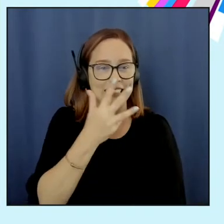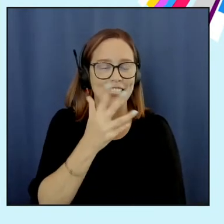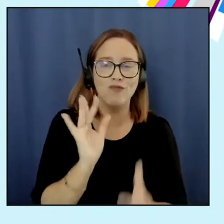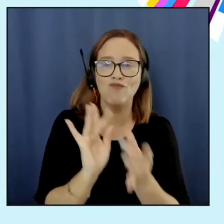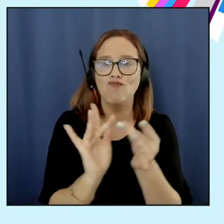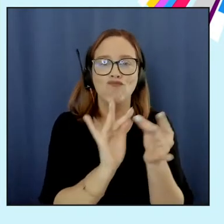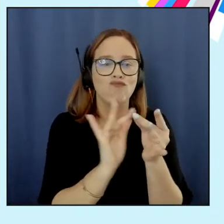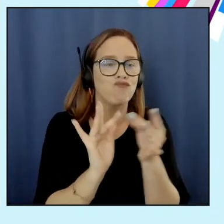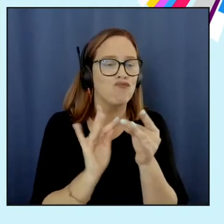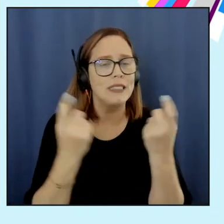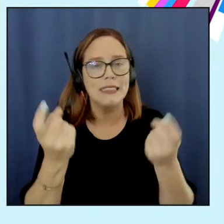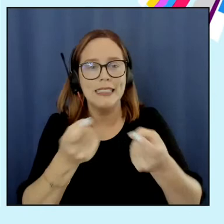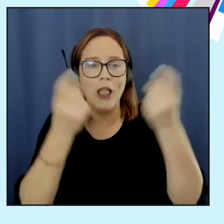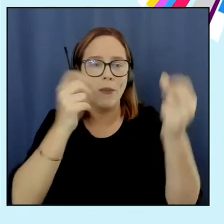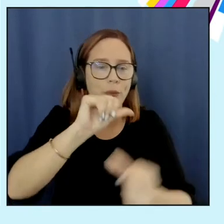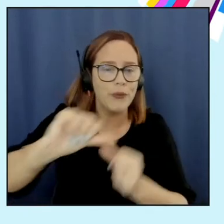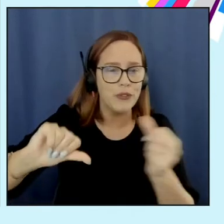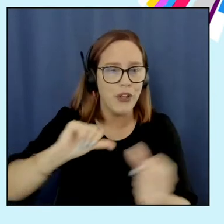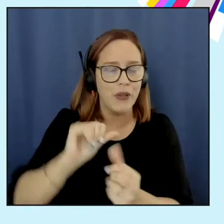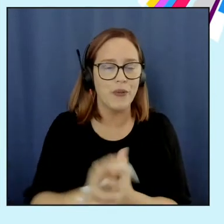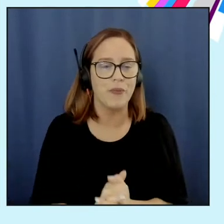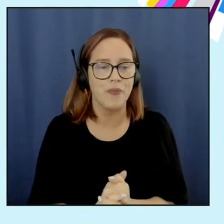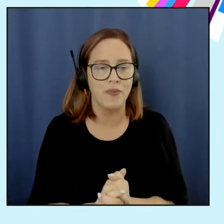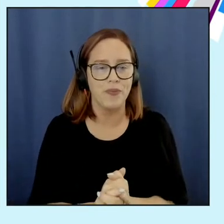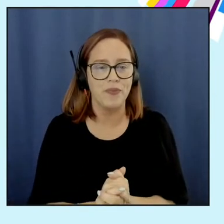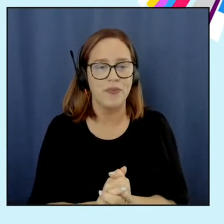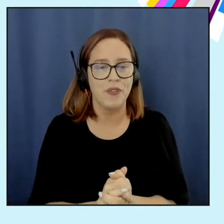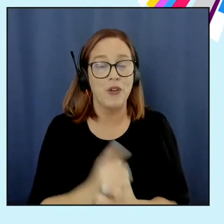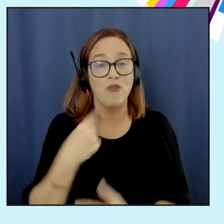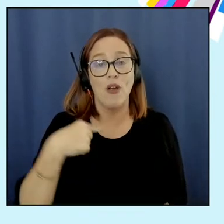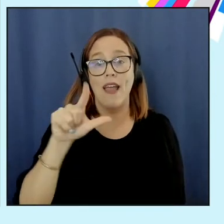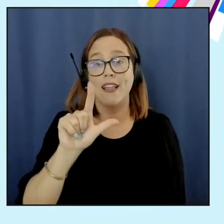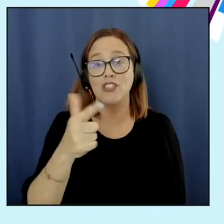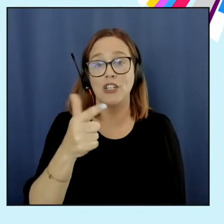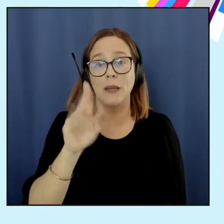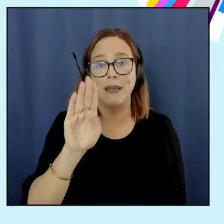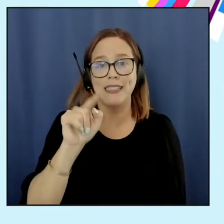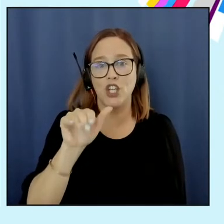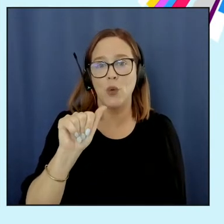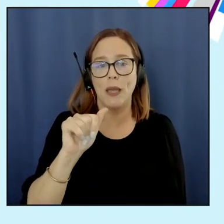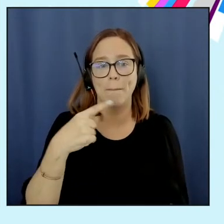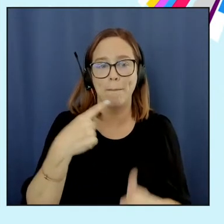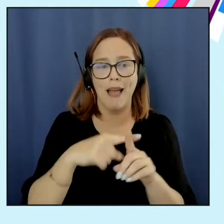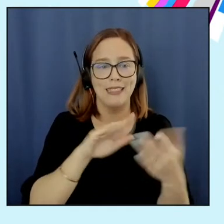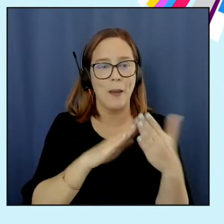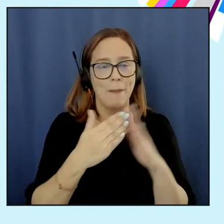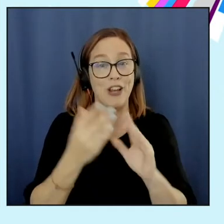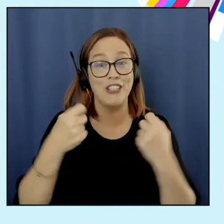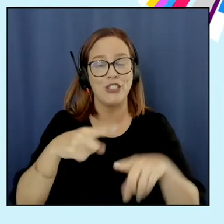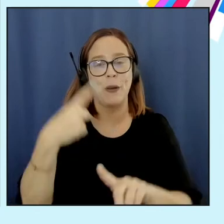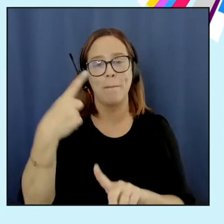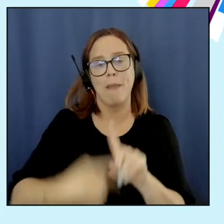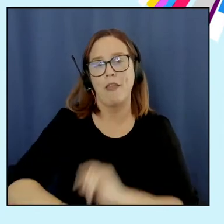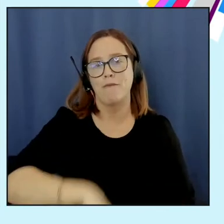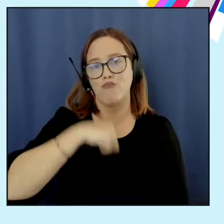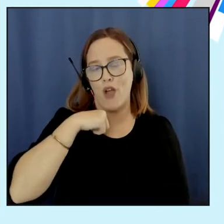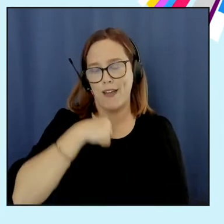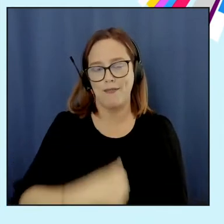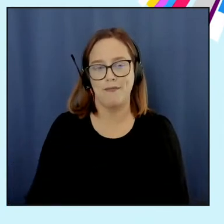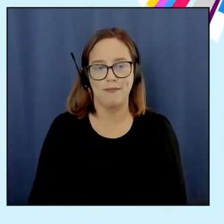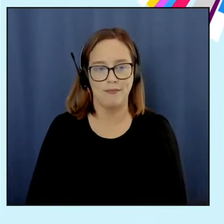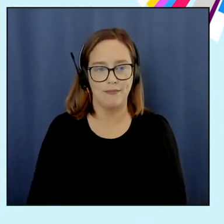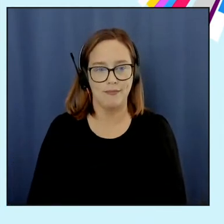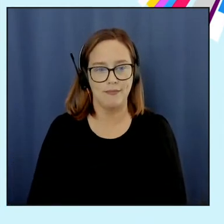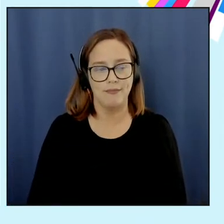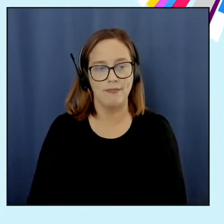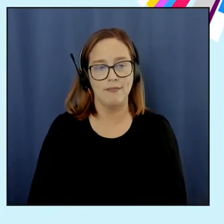and celebrating the LGBTQIA plus community during the month of Pride. And in terms of